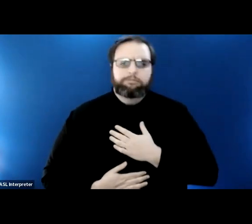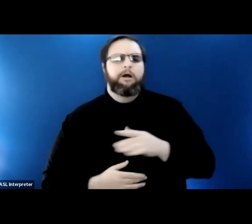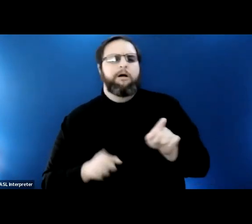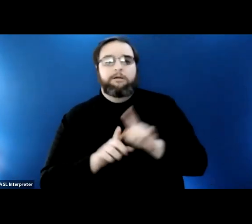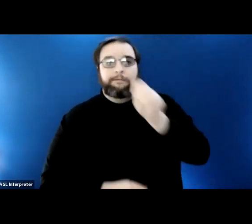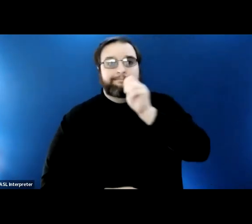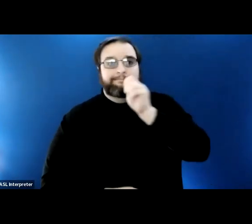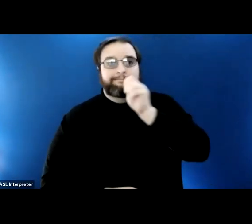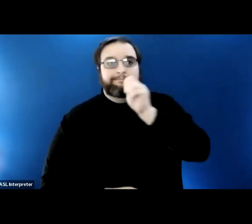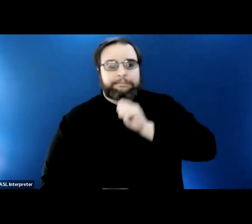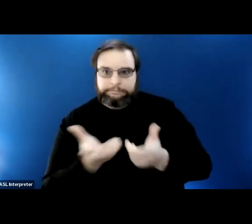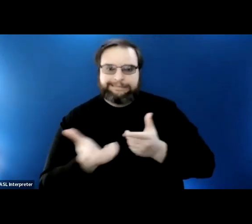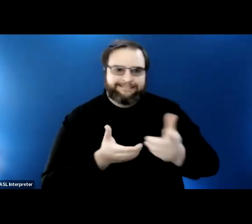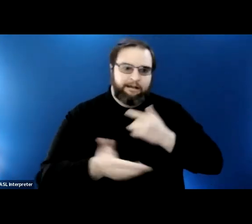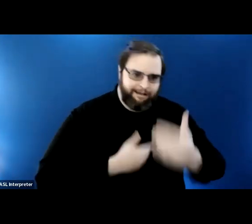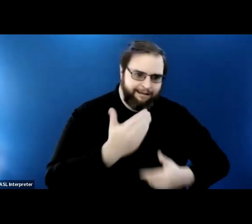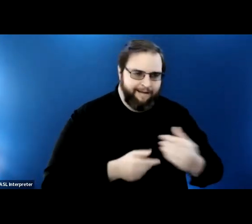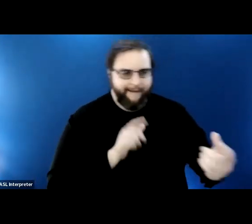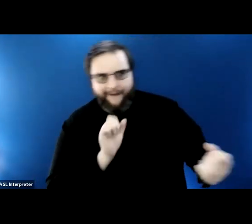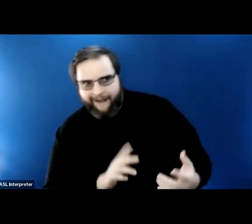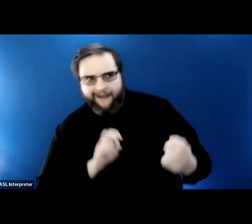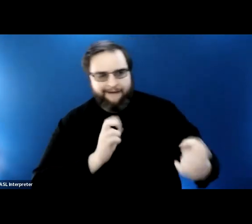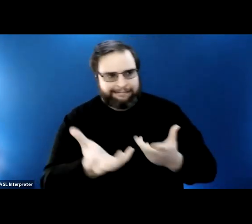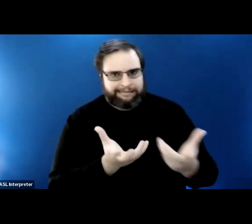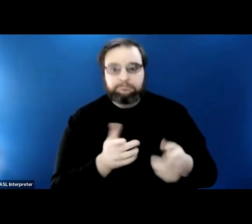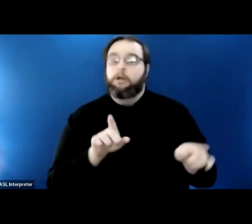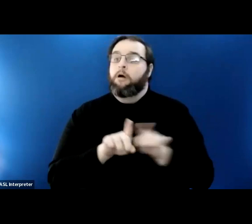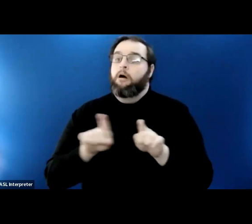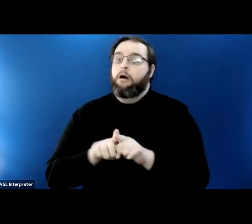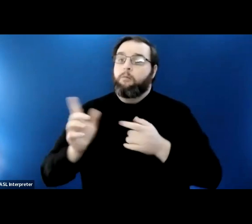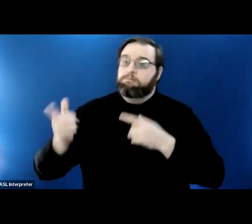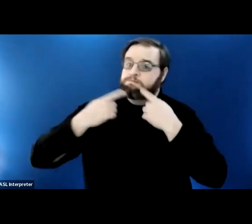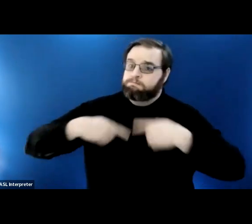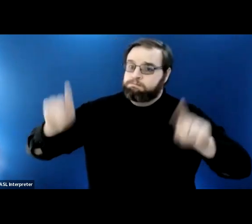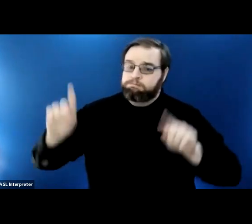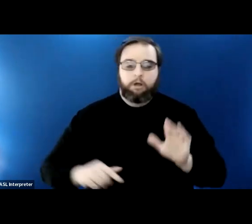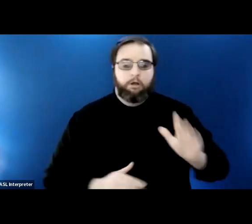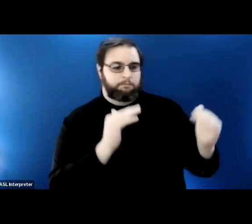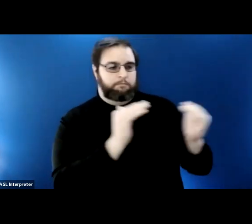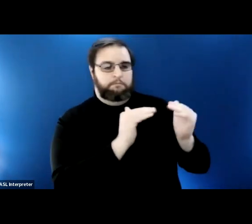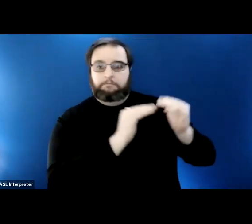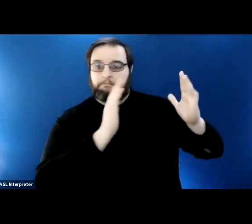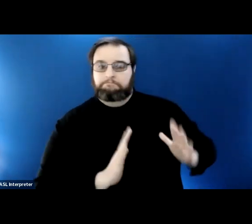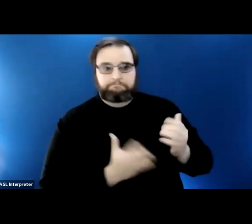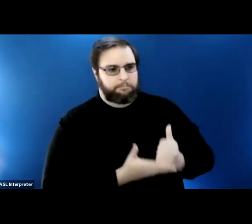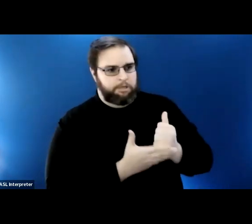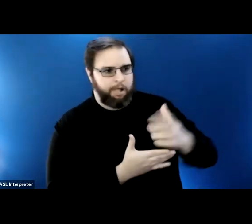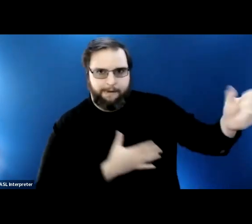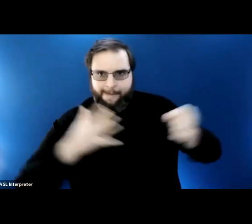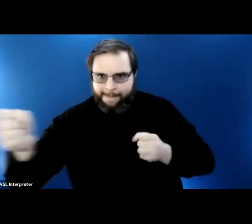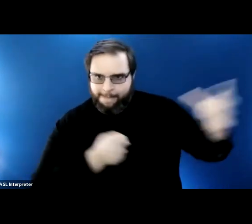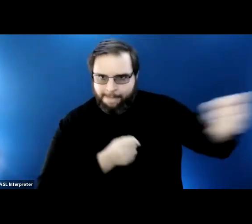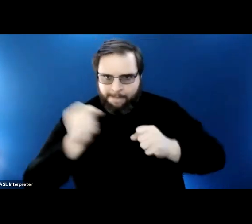worked with me to make this happen. And I also want to give a special shout out to her colleagues who assisted in pulling this event